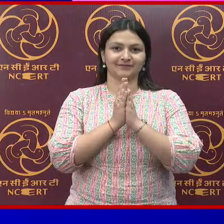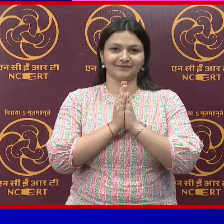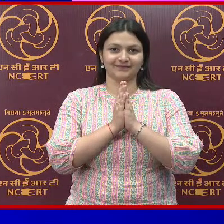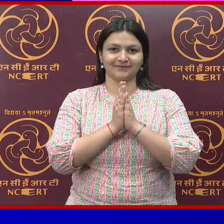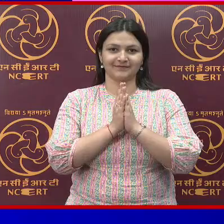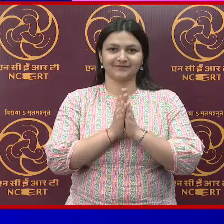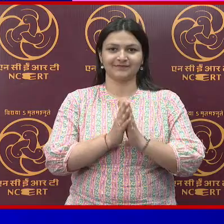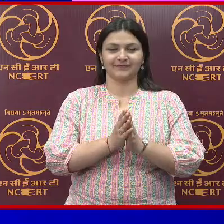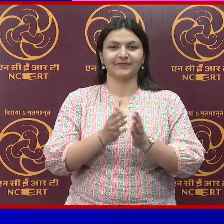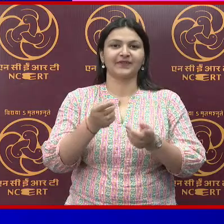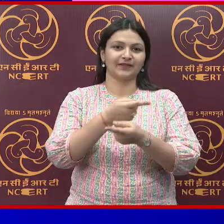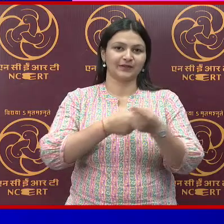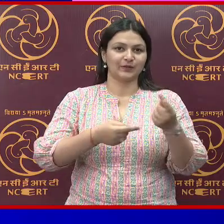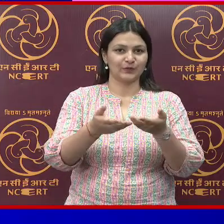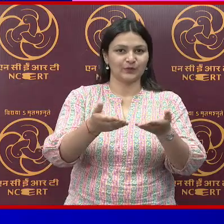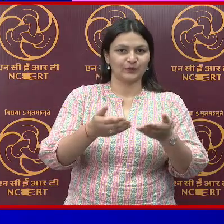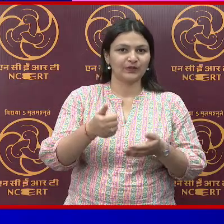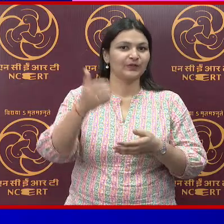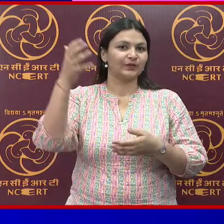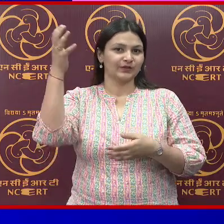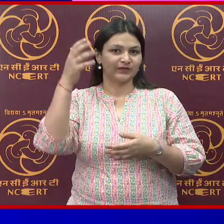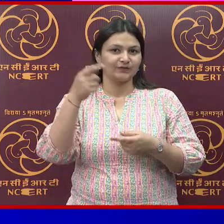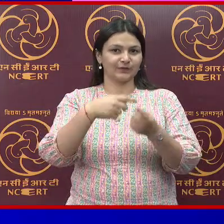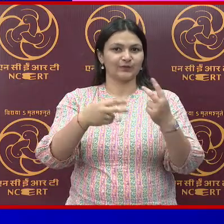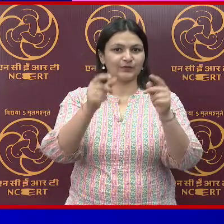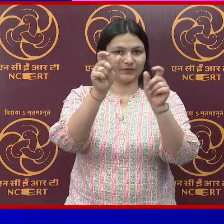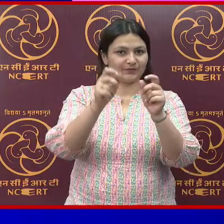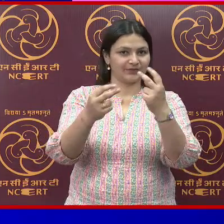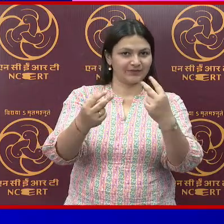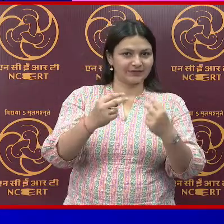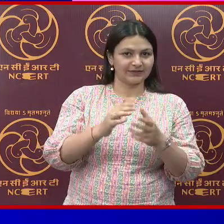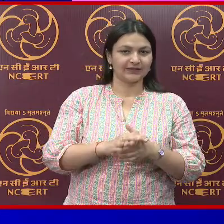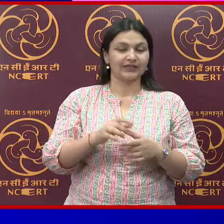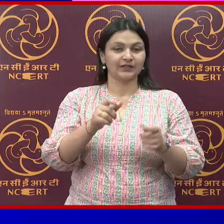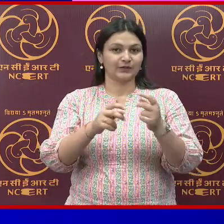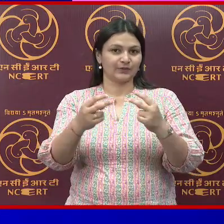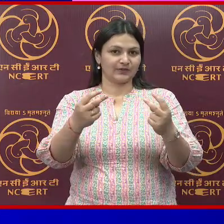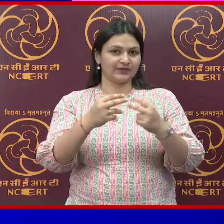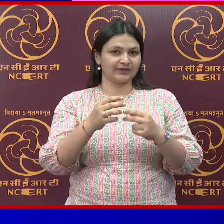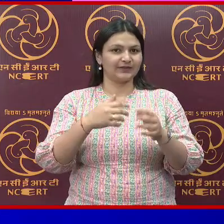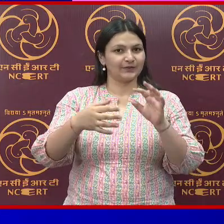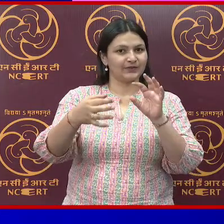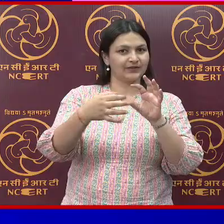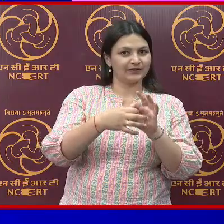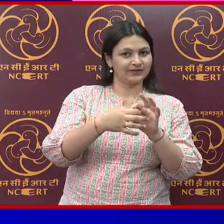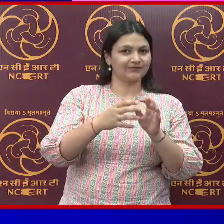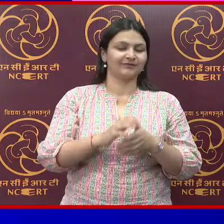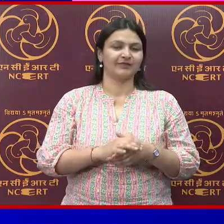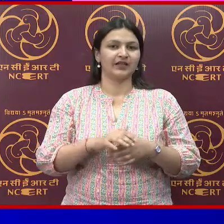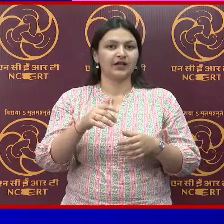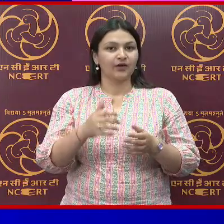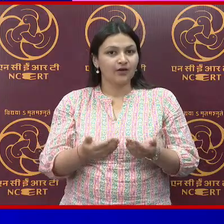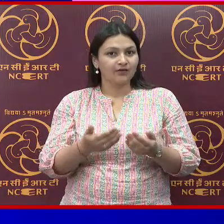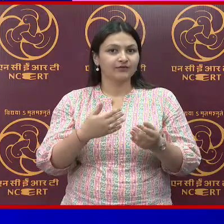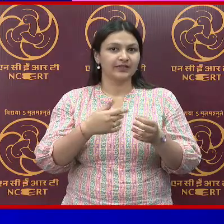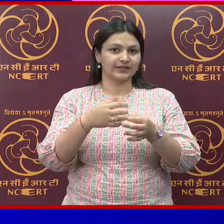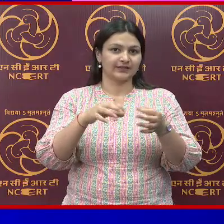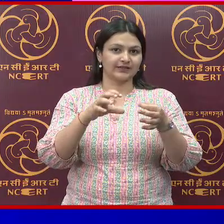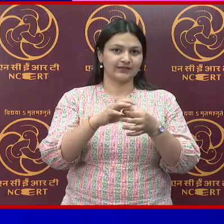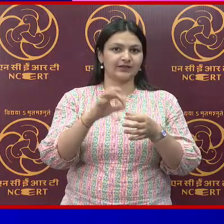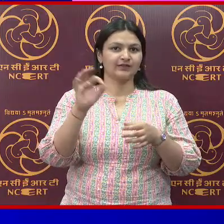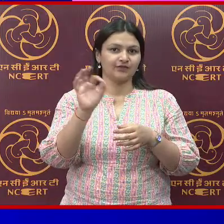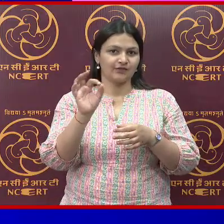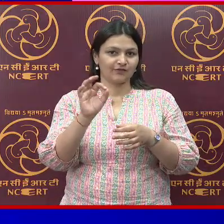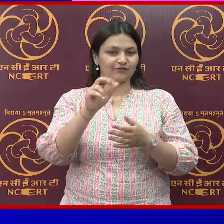Namaskar. Hello and very good afternoon all the viewers and learners. Dear viewers, you all have connected with us on our